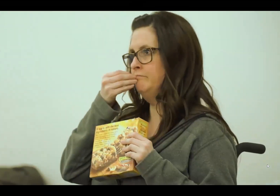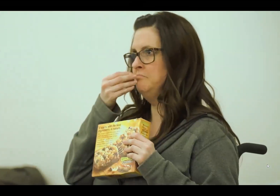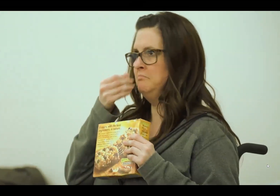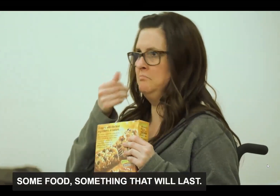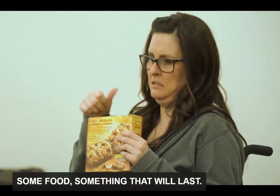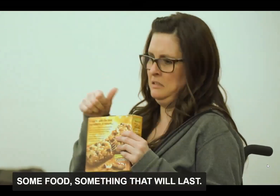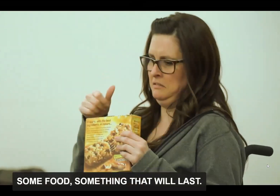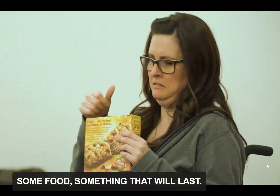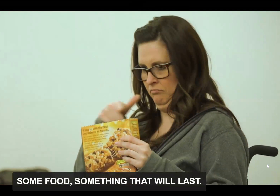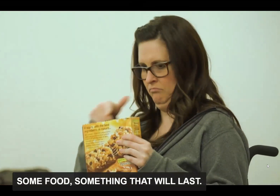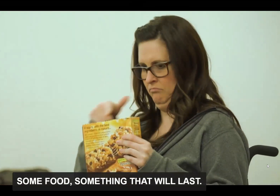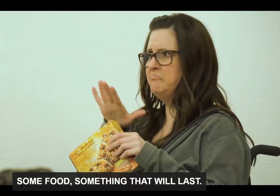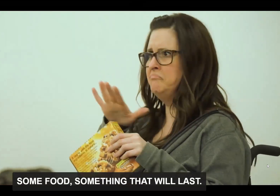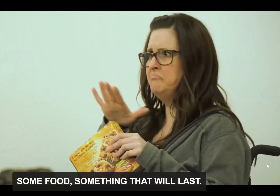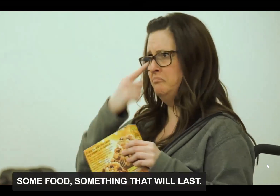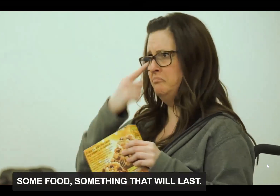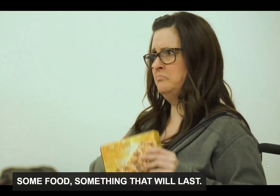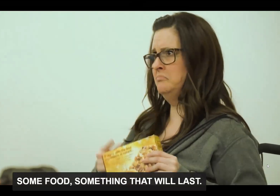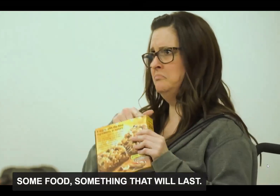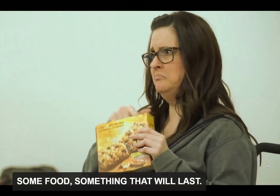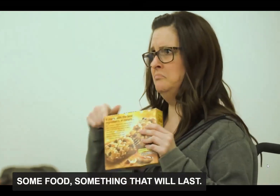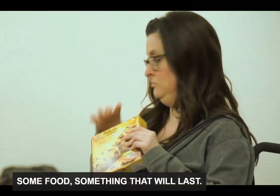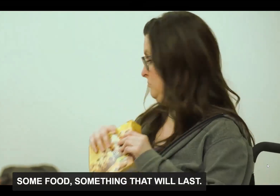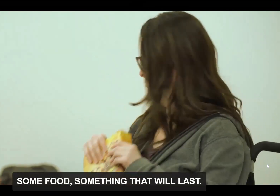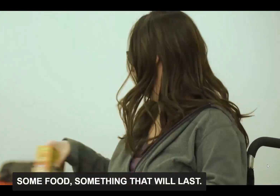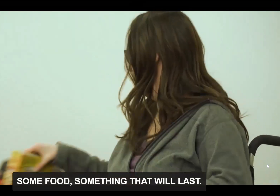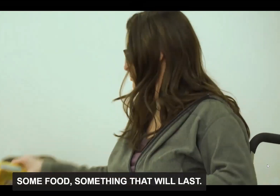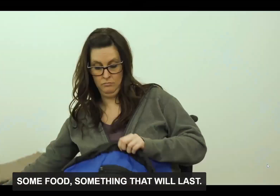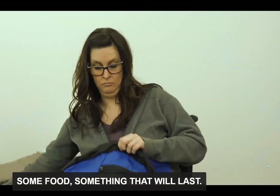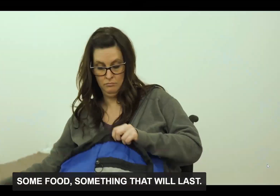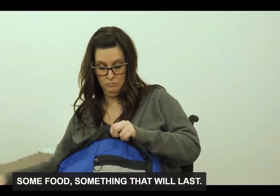Some food, something that will last.